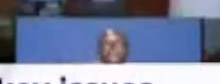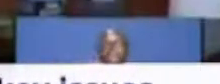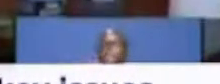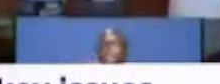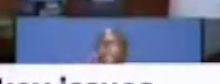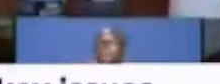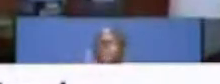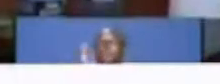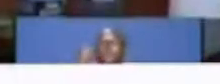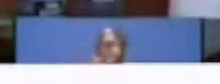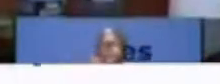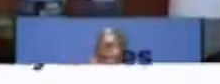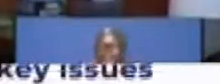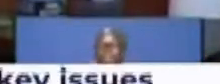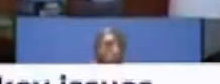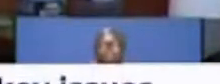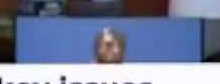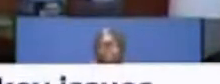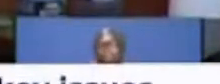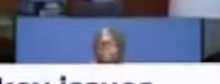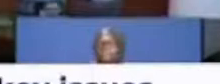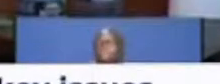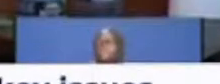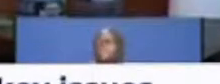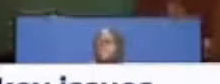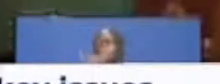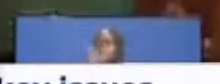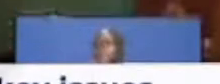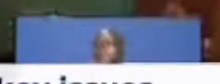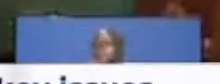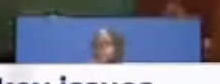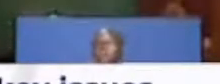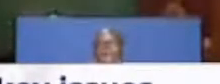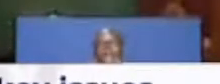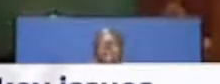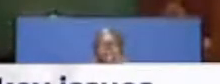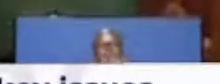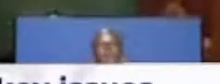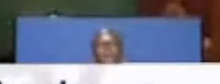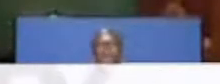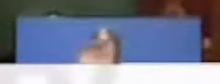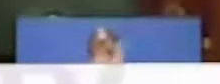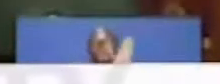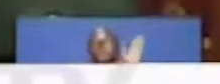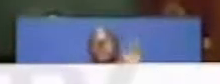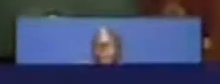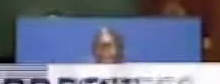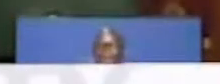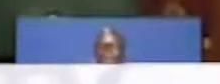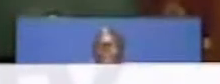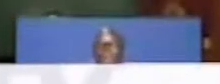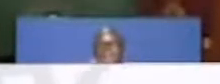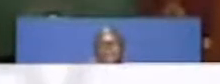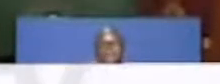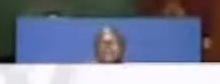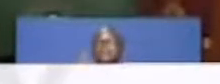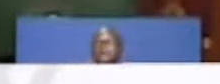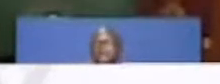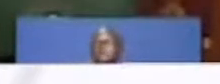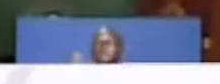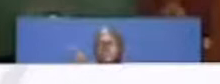work. Fortunately, Article 187 of the Constitution gave us 3 years to execute